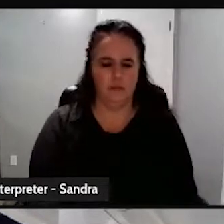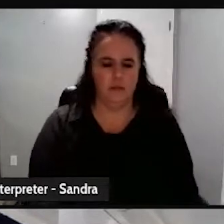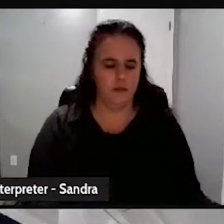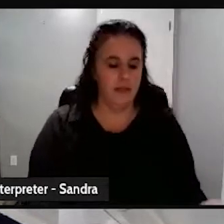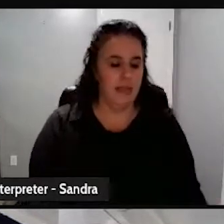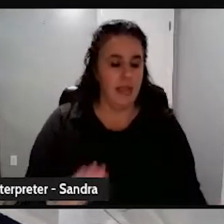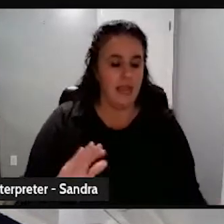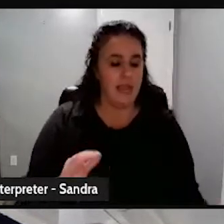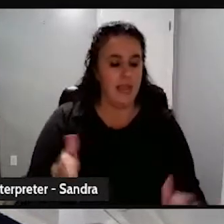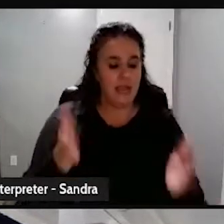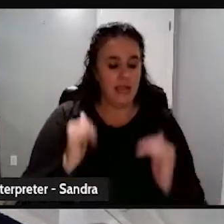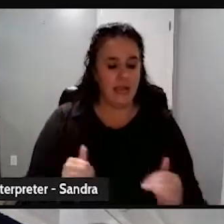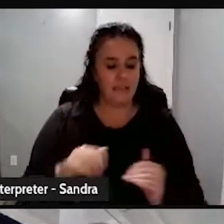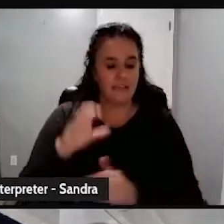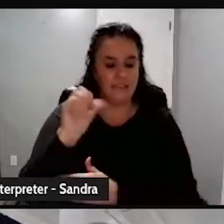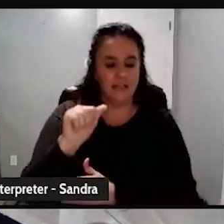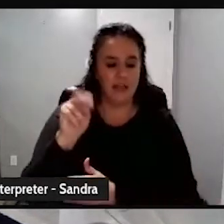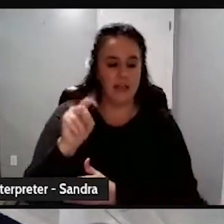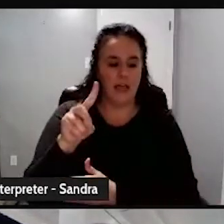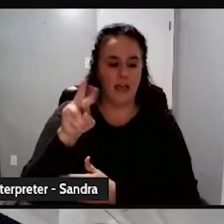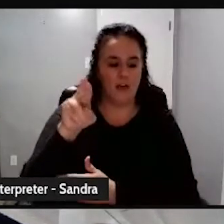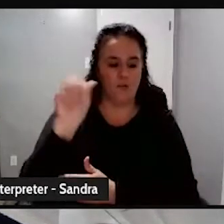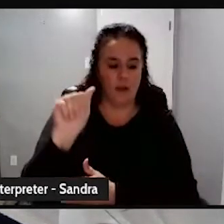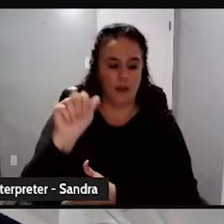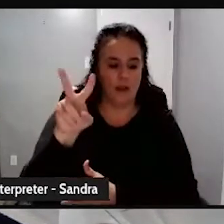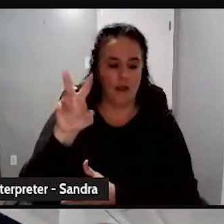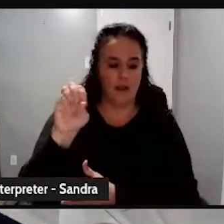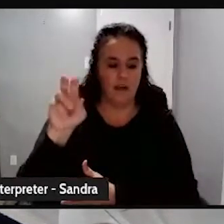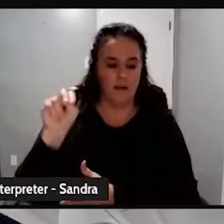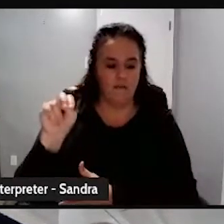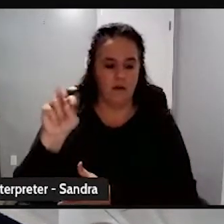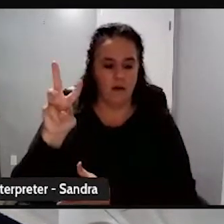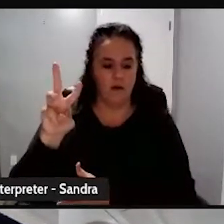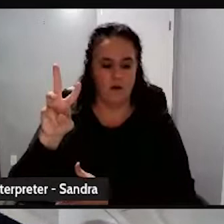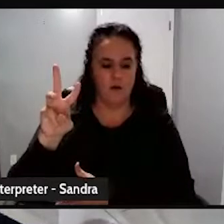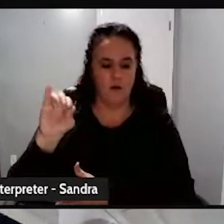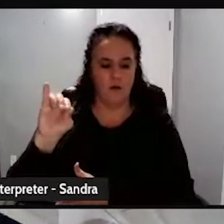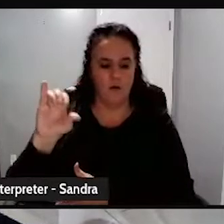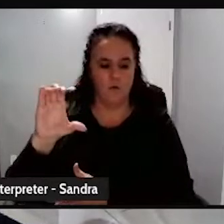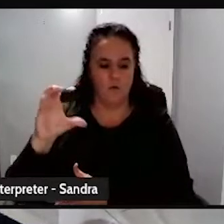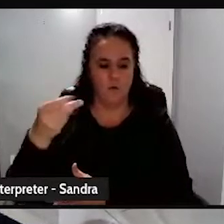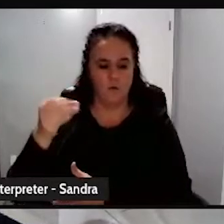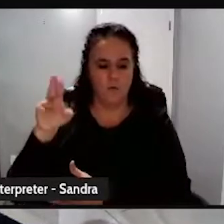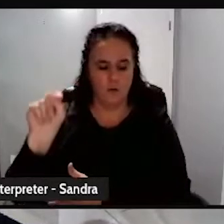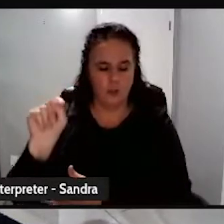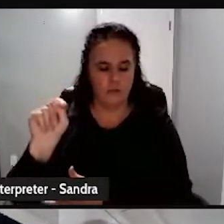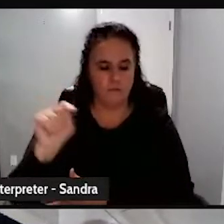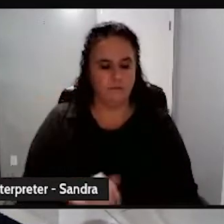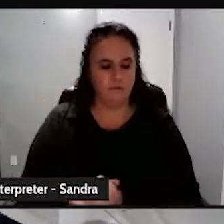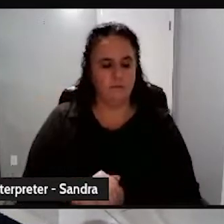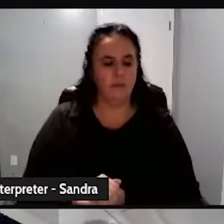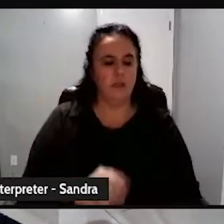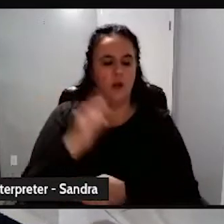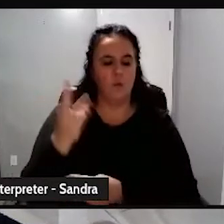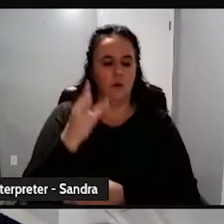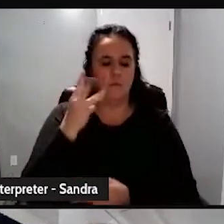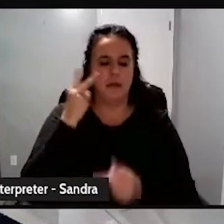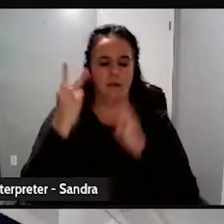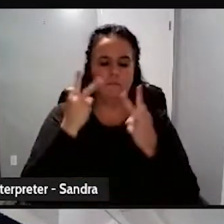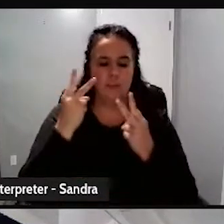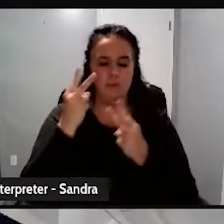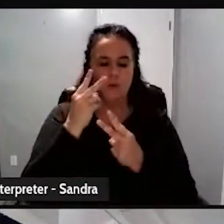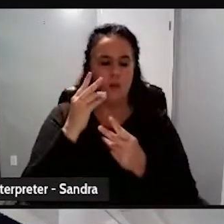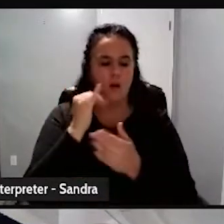Andrea Von Vihart, and she is a Winnipeg visual artist, writer,